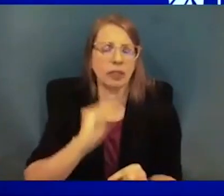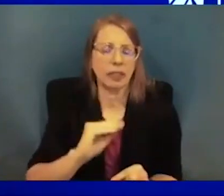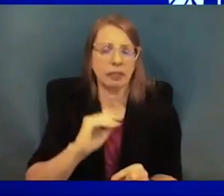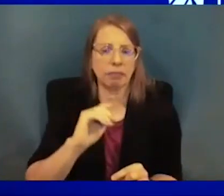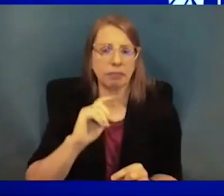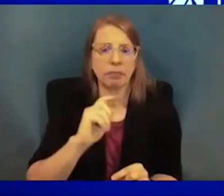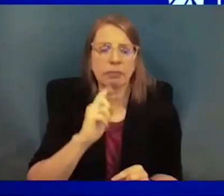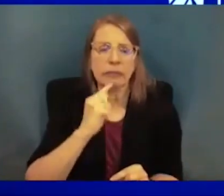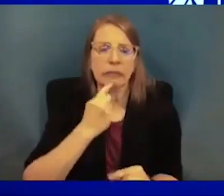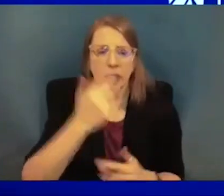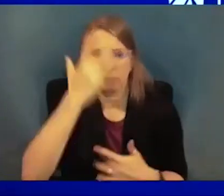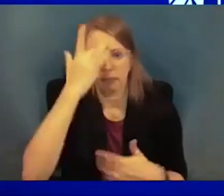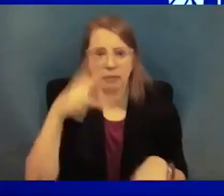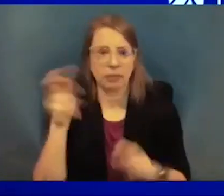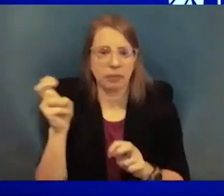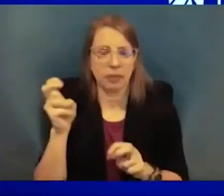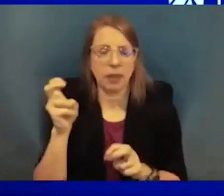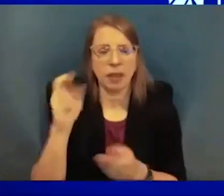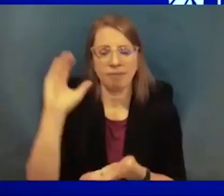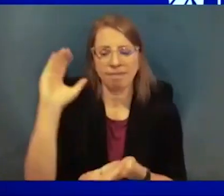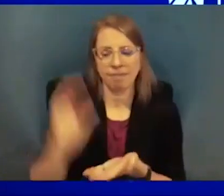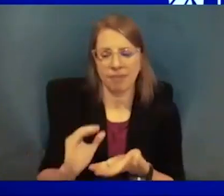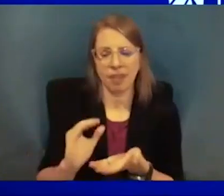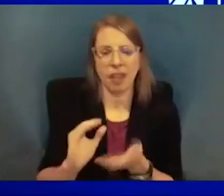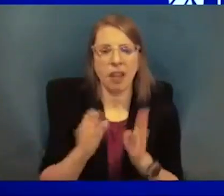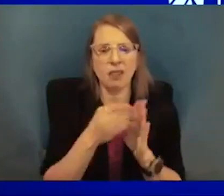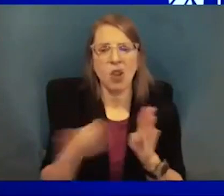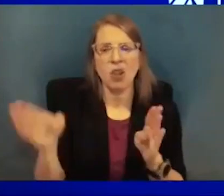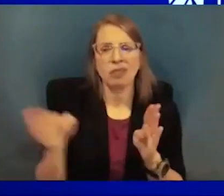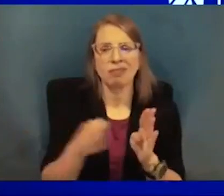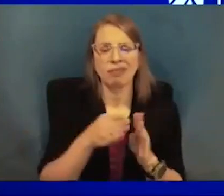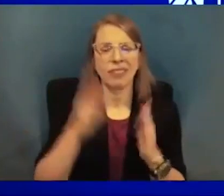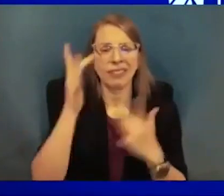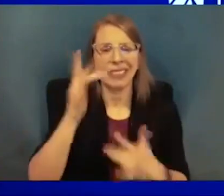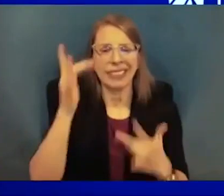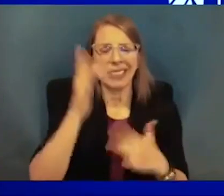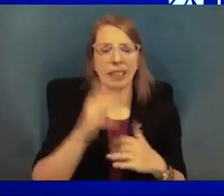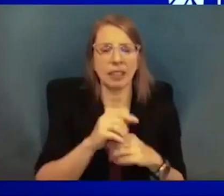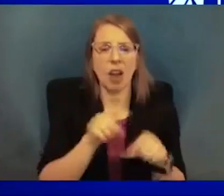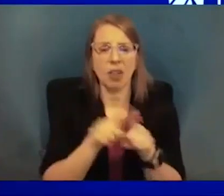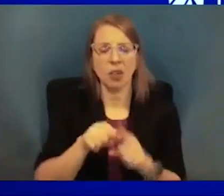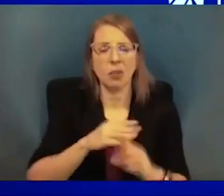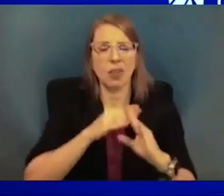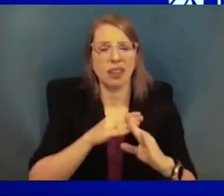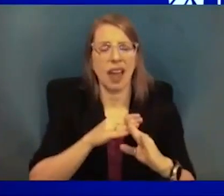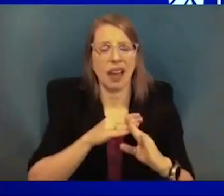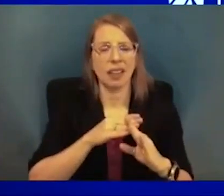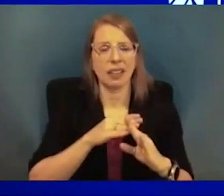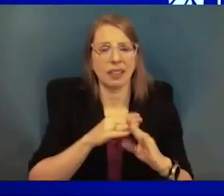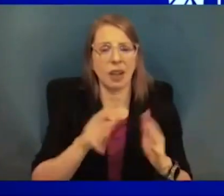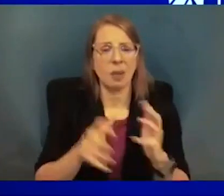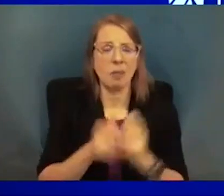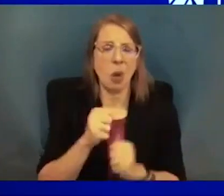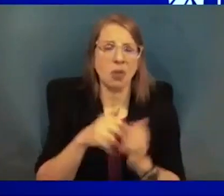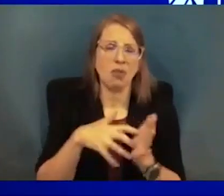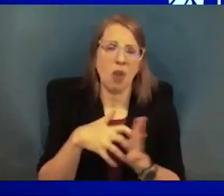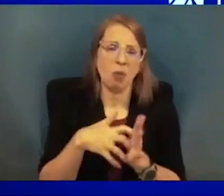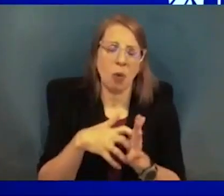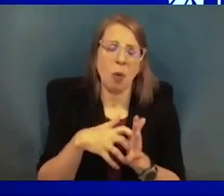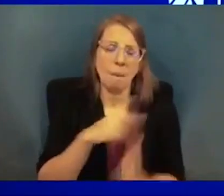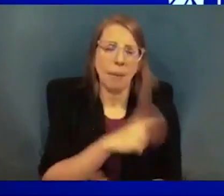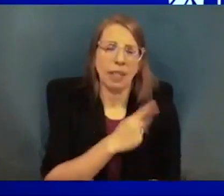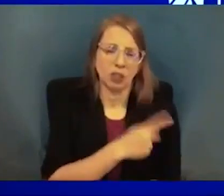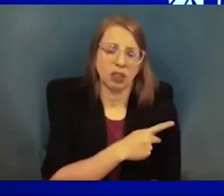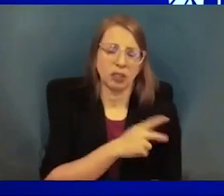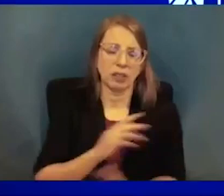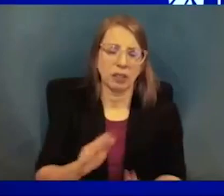significantly reduce that whole spectrum of disease, but it especially protects those most vulnerable patients. And that's what we have seen, and